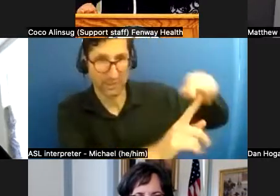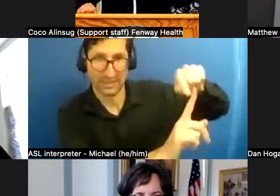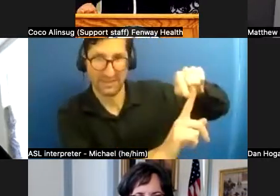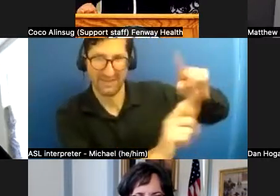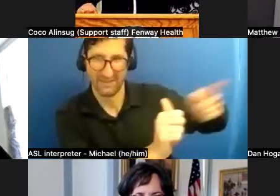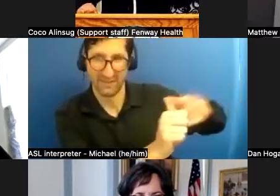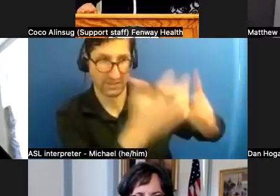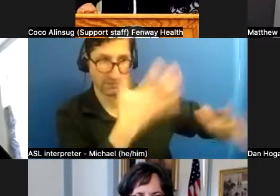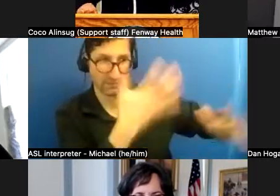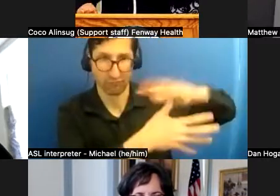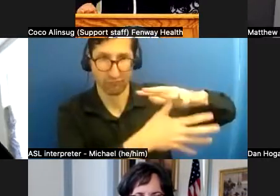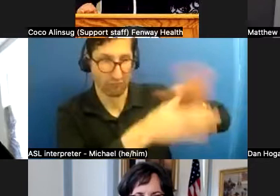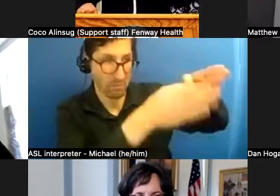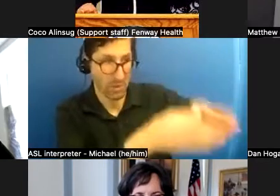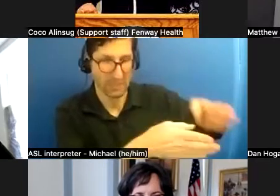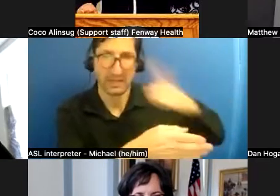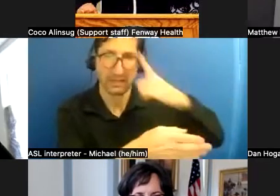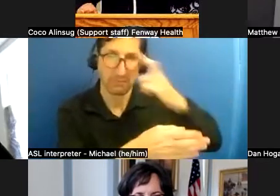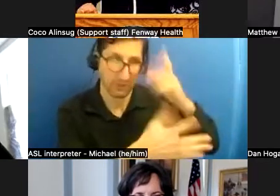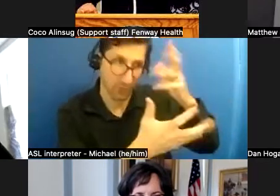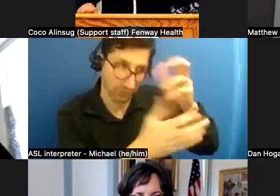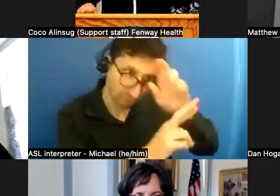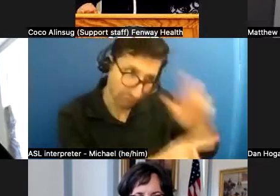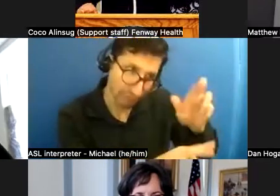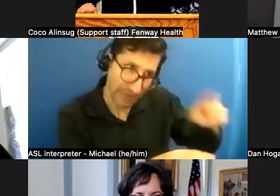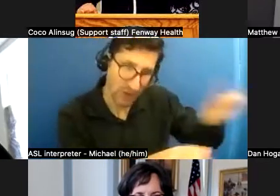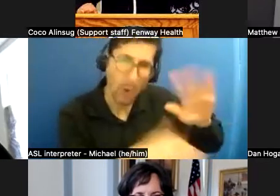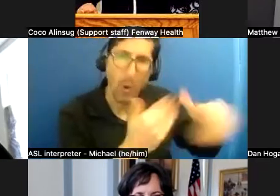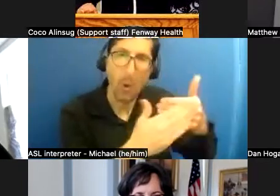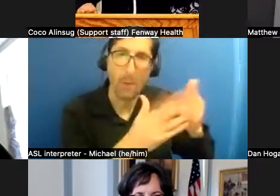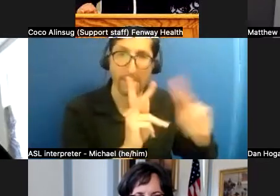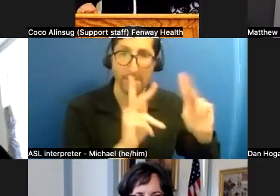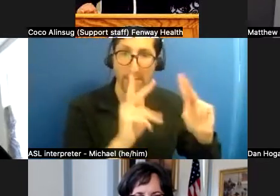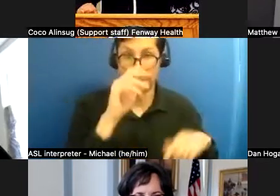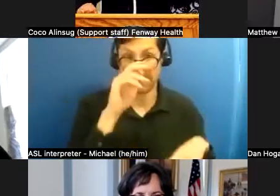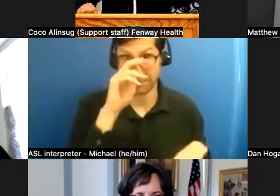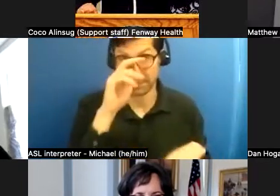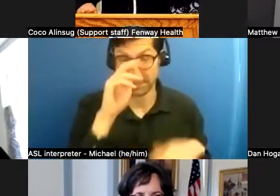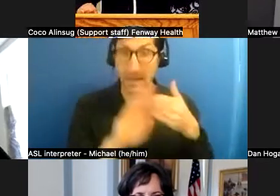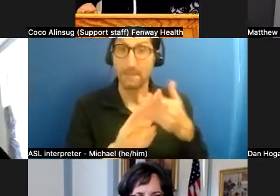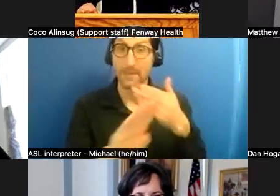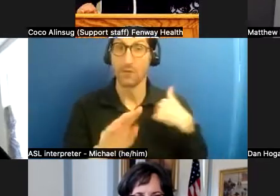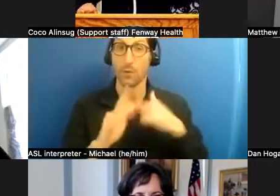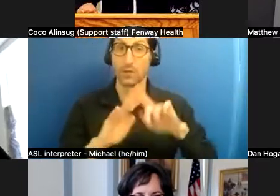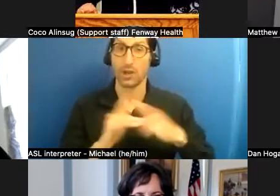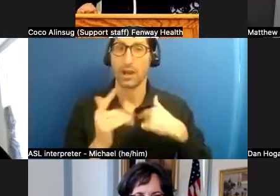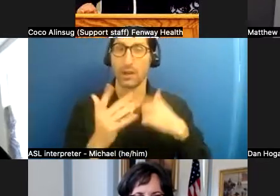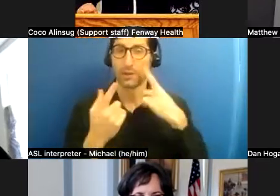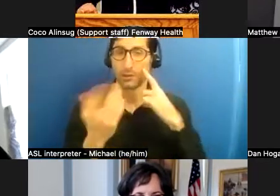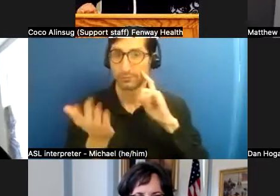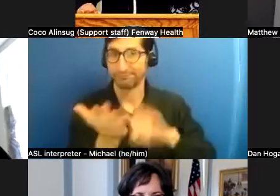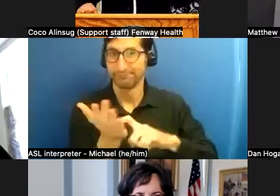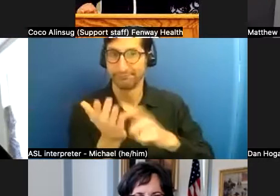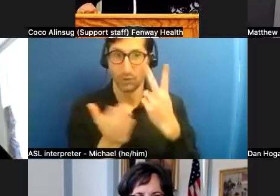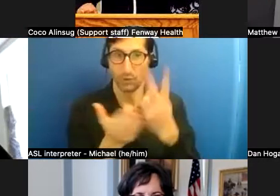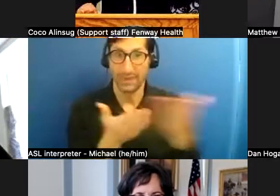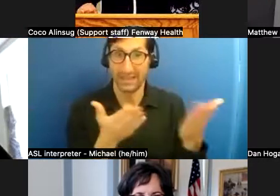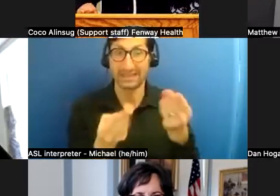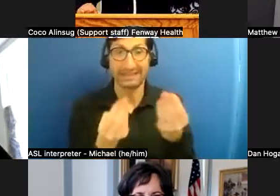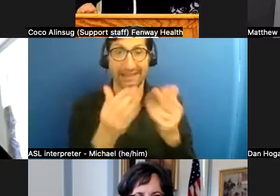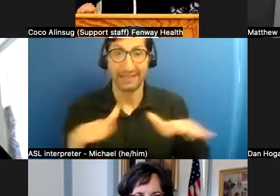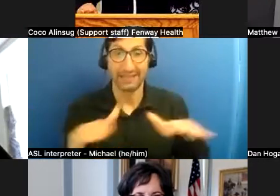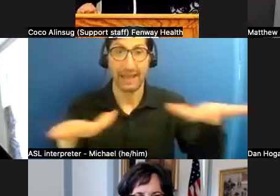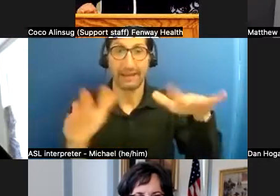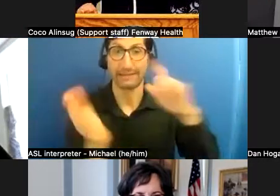and dignity in their humanity of everyone. Before we begin, I have two acknowledgements I want to make. The first is a land